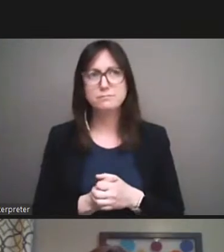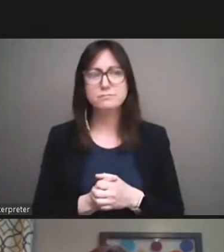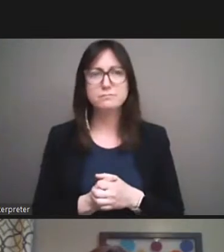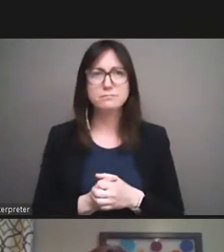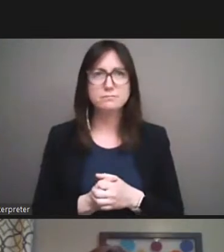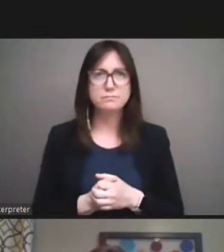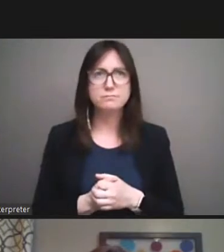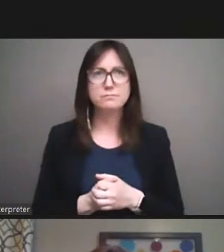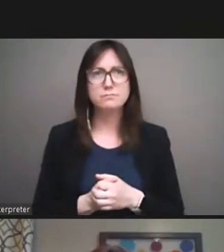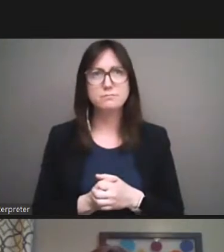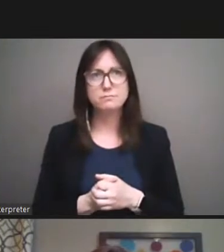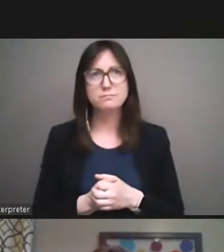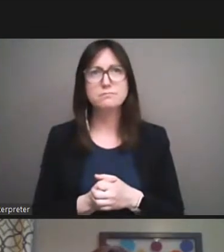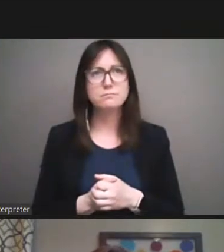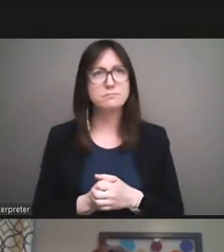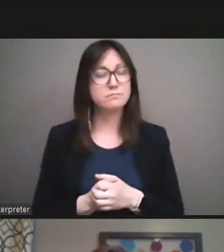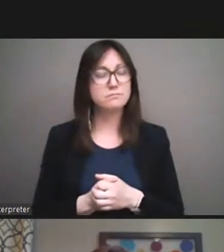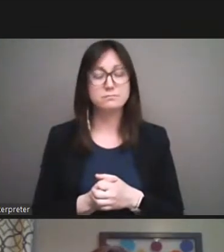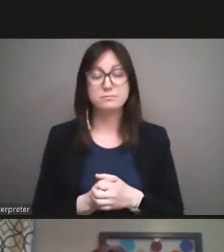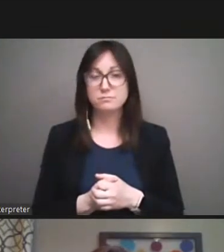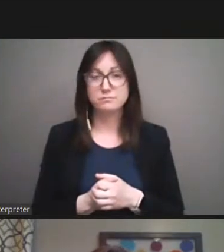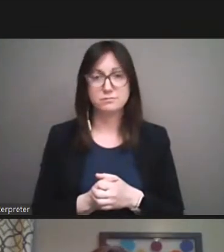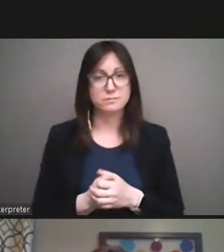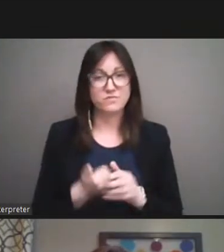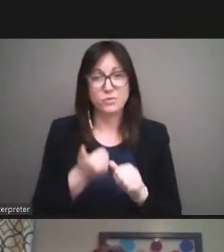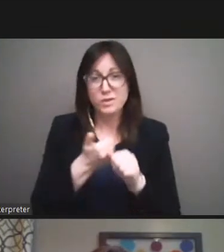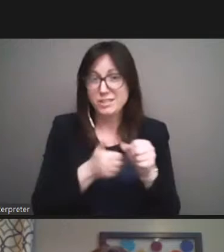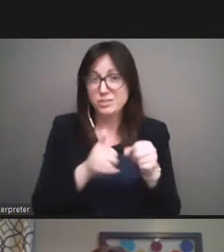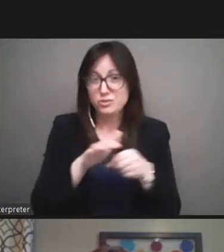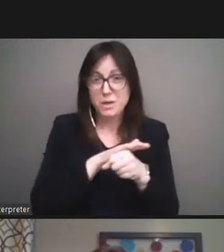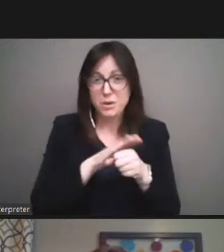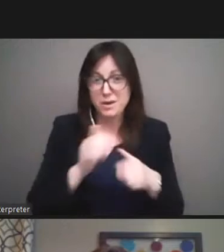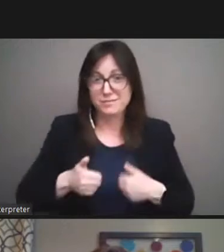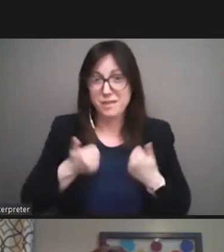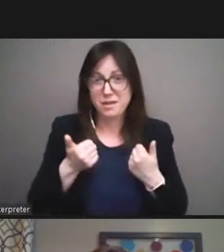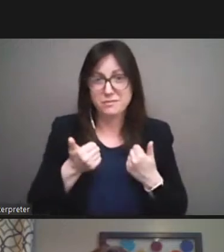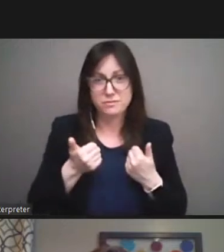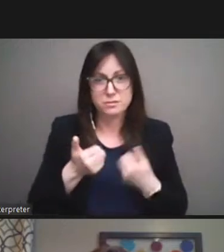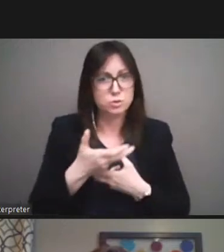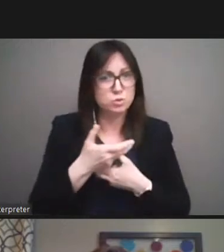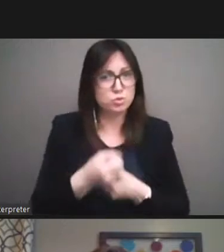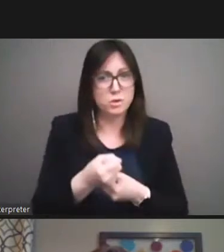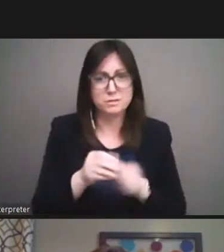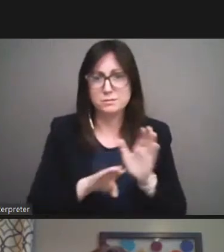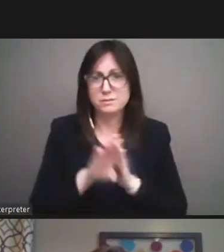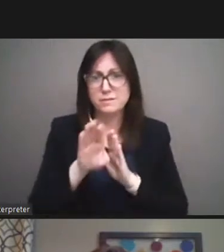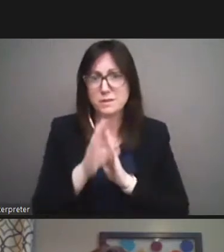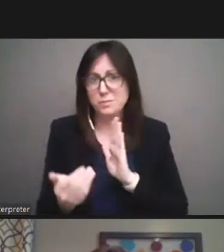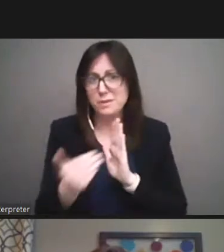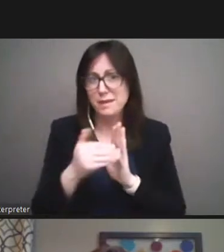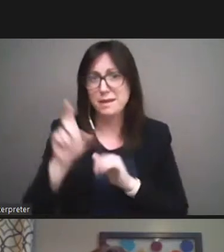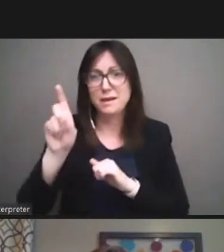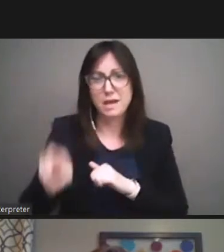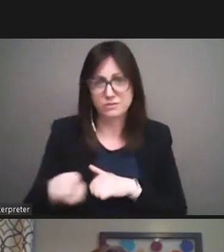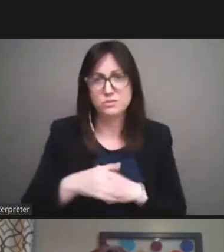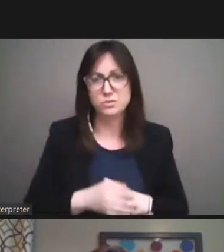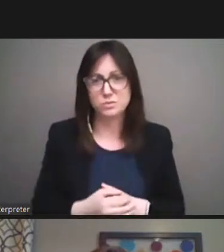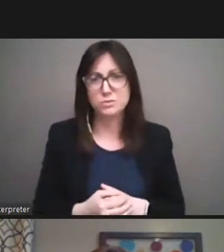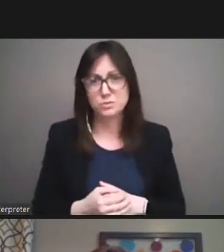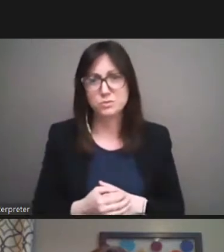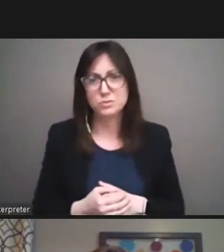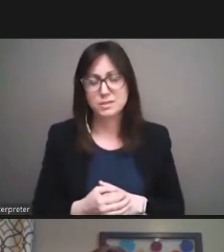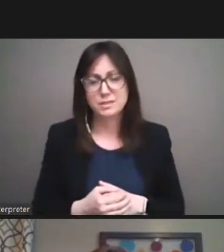trust being need to be rebuilt on so many levels. And the impact, though, is that we wonder